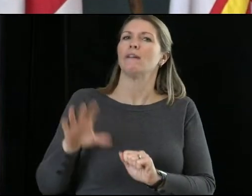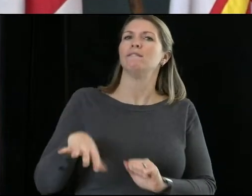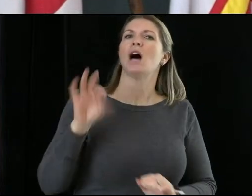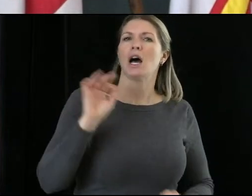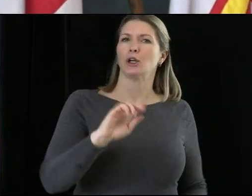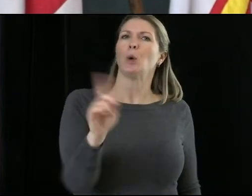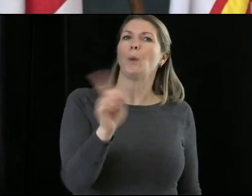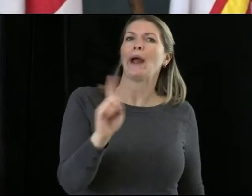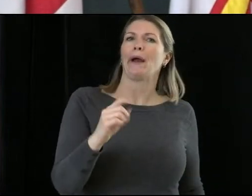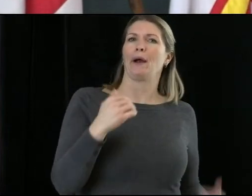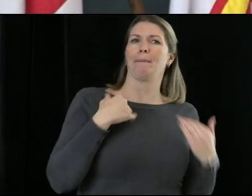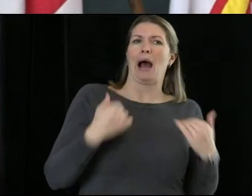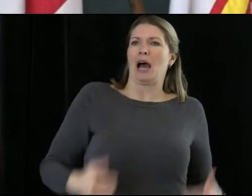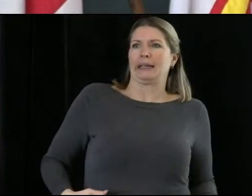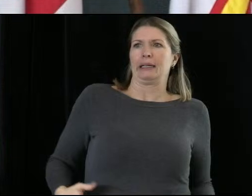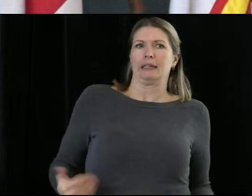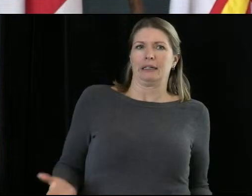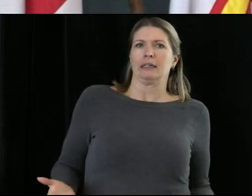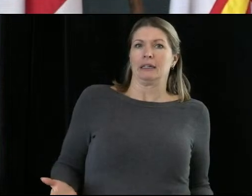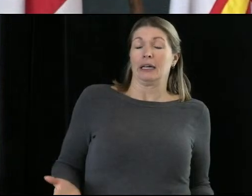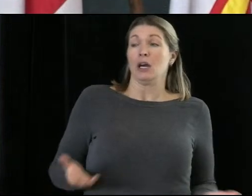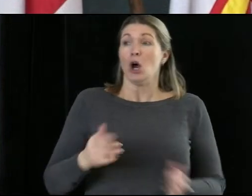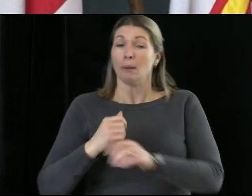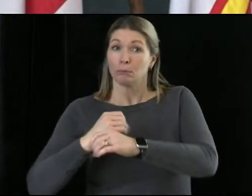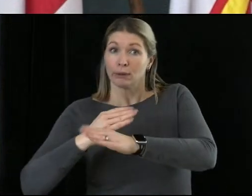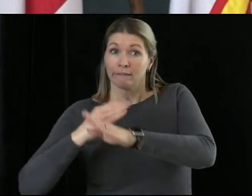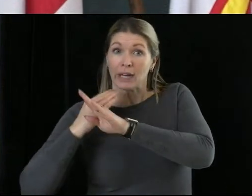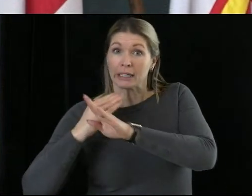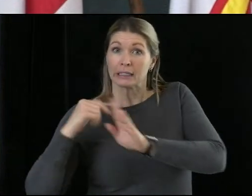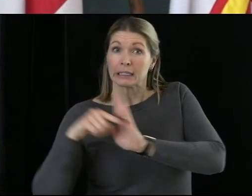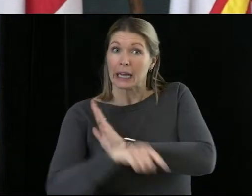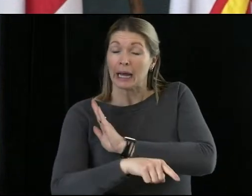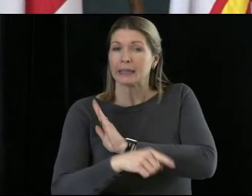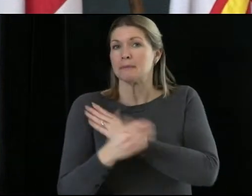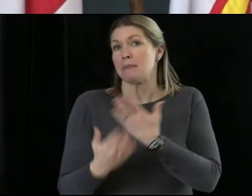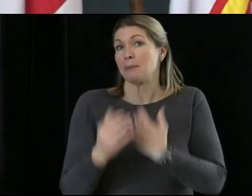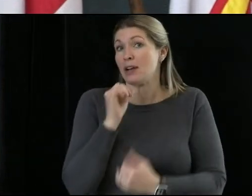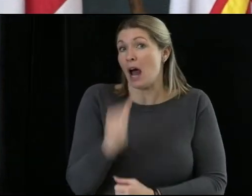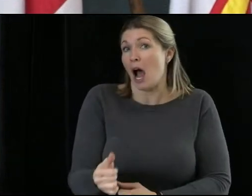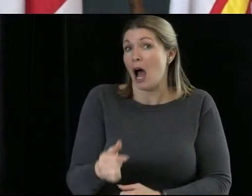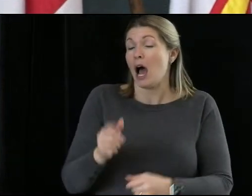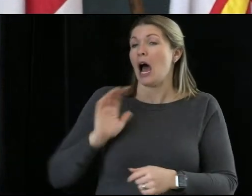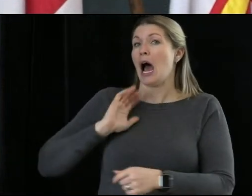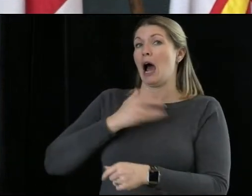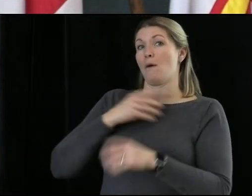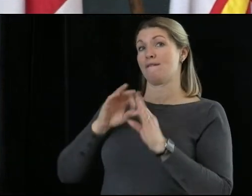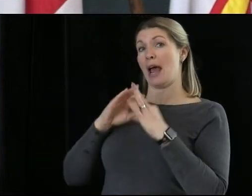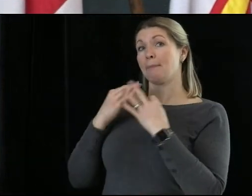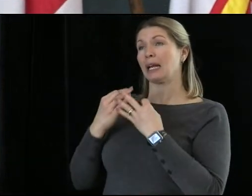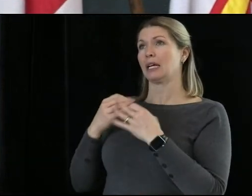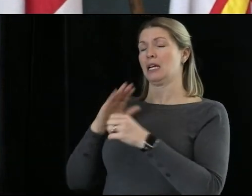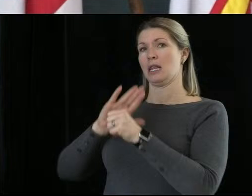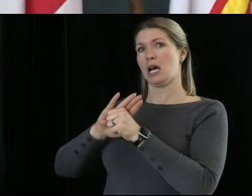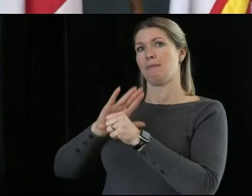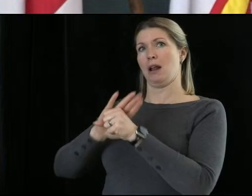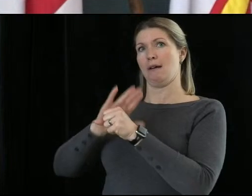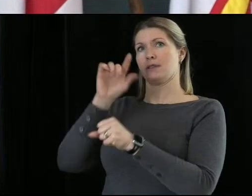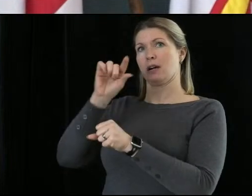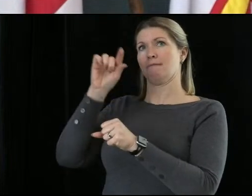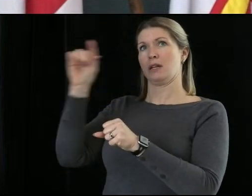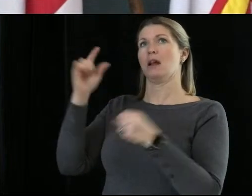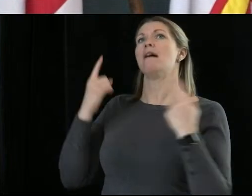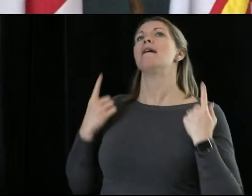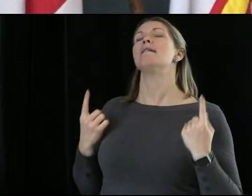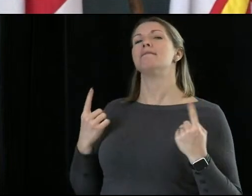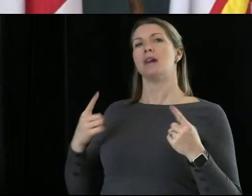Our government lobbied, our family lobbied the government, and we're so pleased that that monitoring